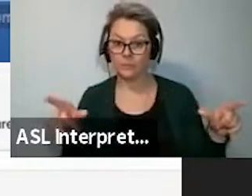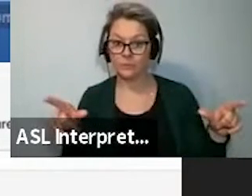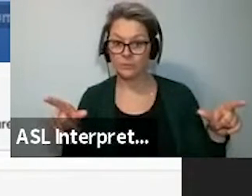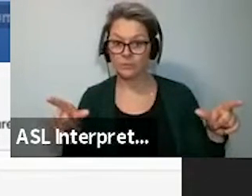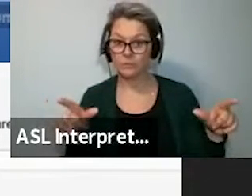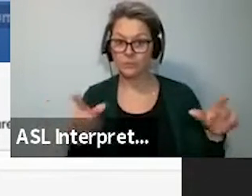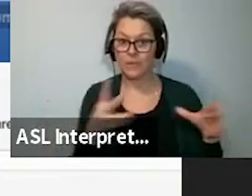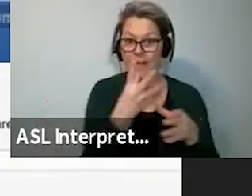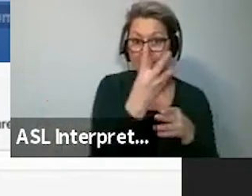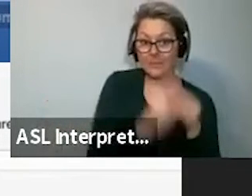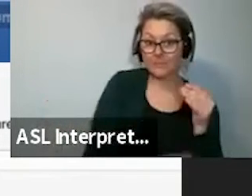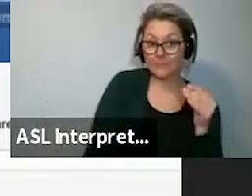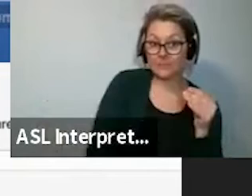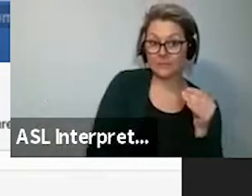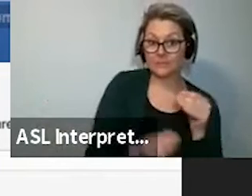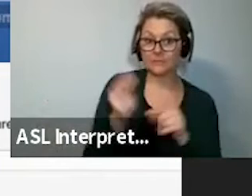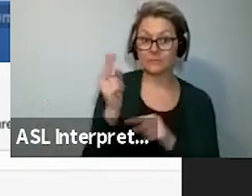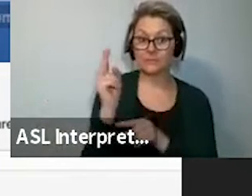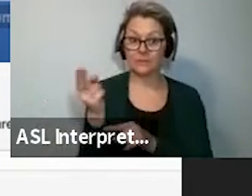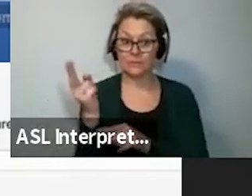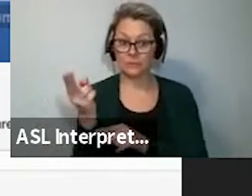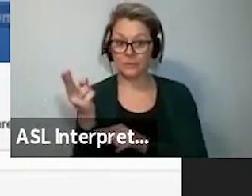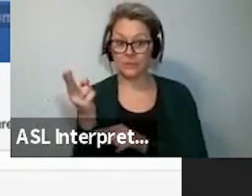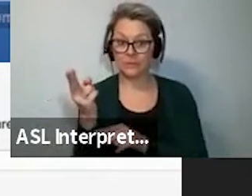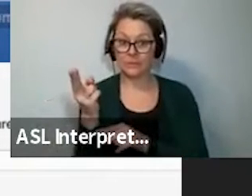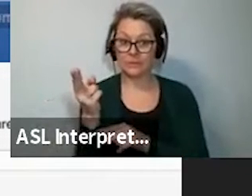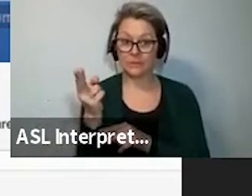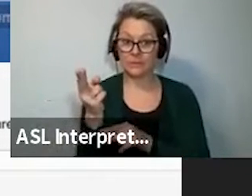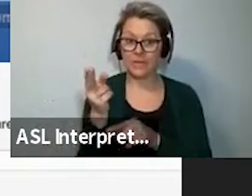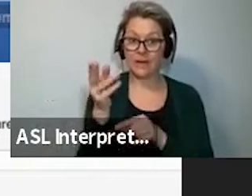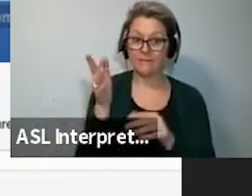Absence of history. Flipping